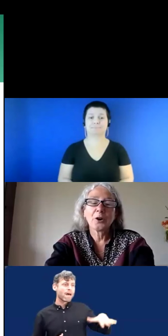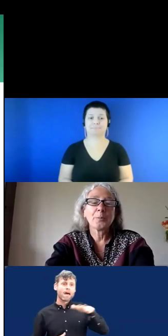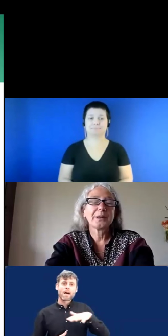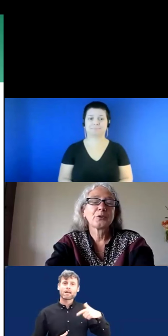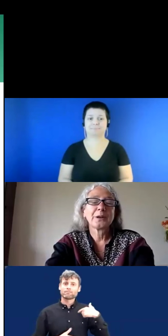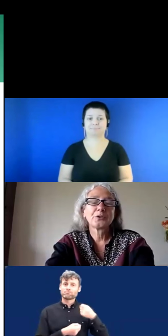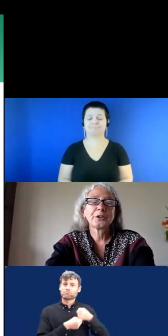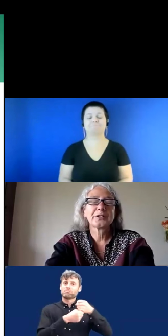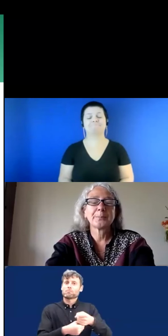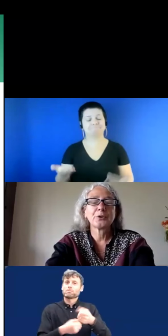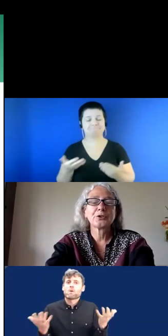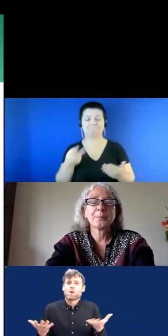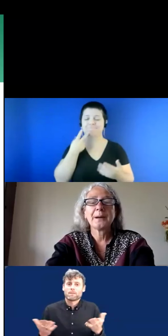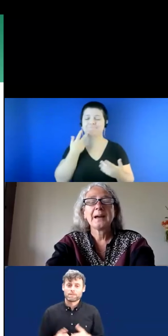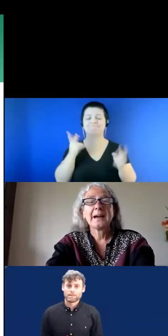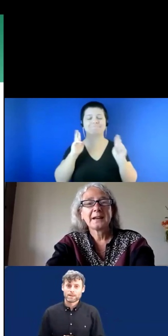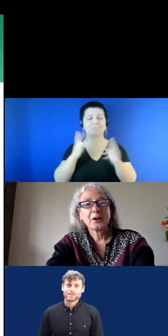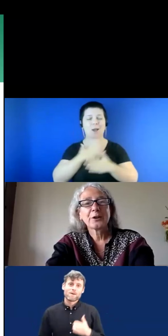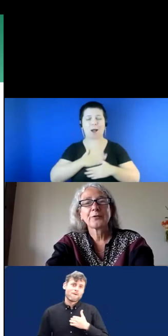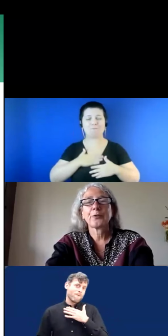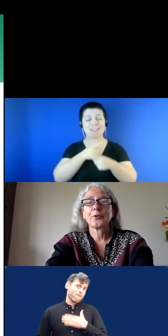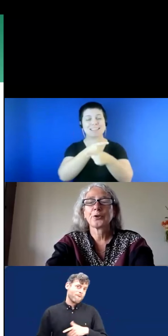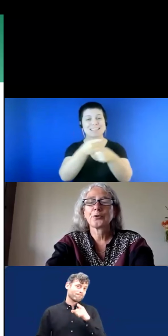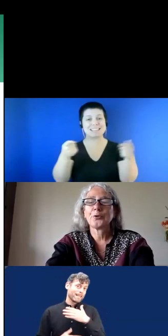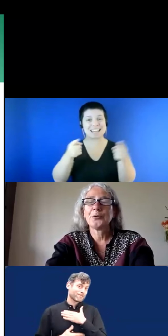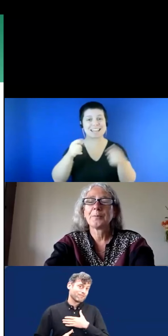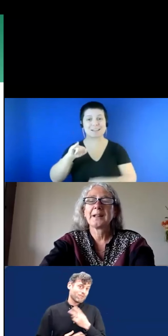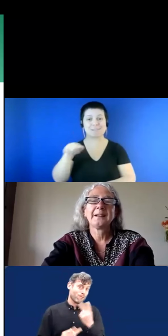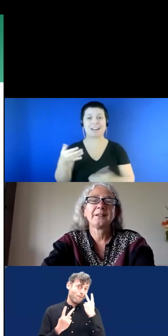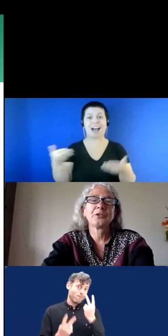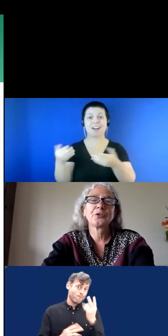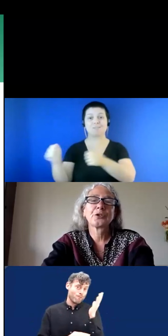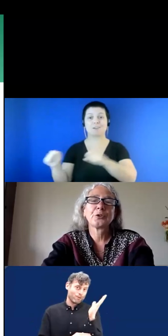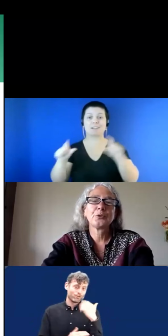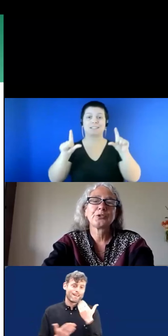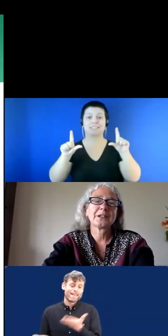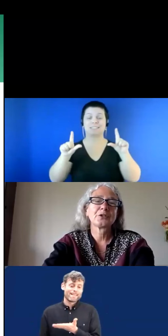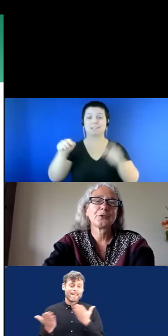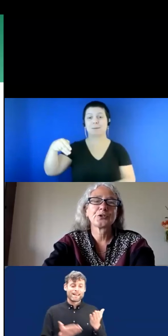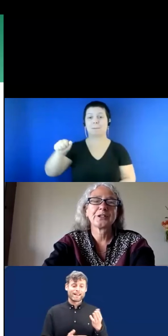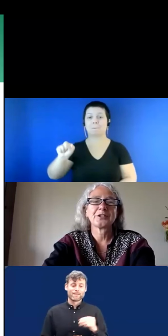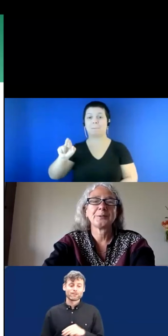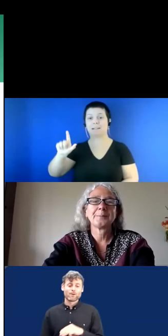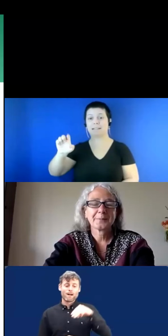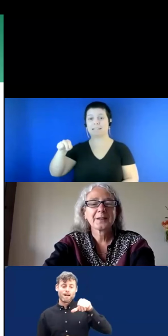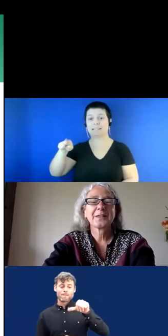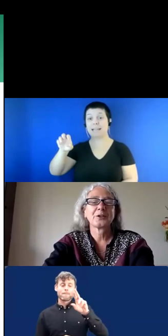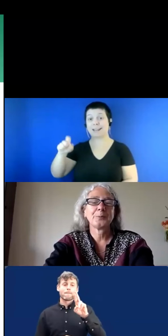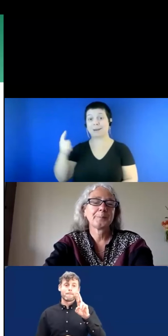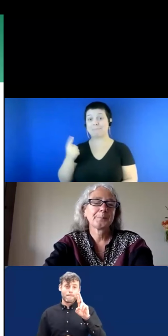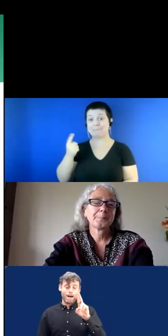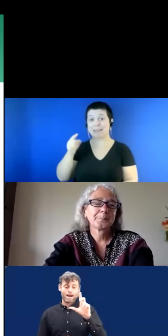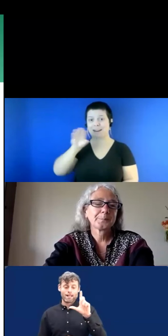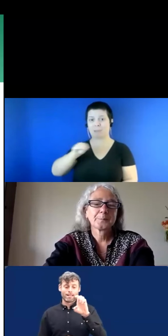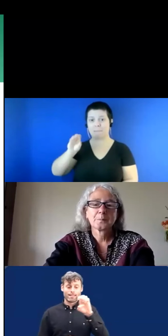really hope that you enjoy the symposium, and I now give the floor to Marleen Janssen, who chairs the first session. Thank